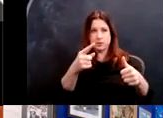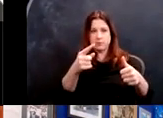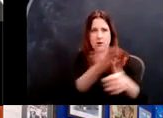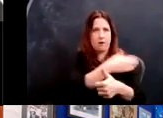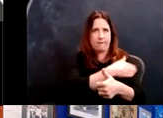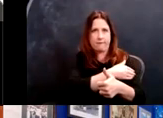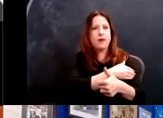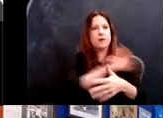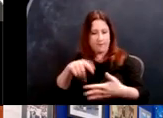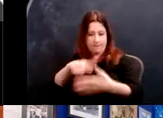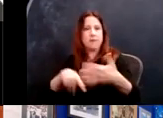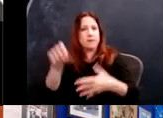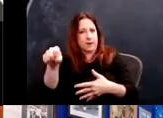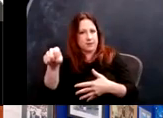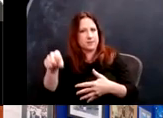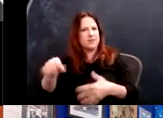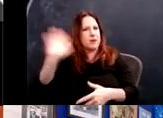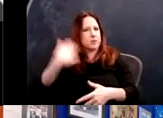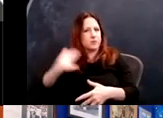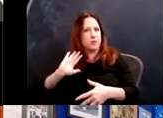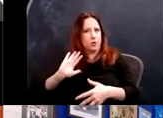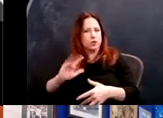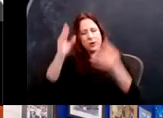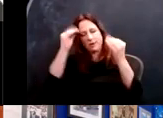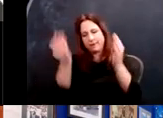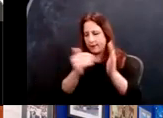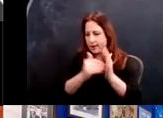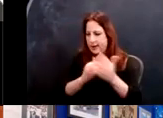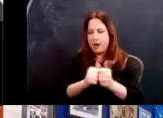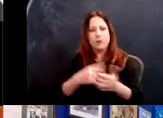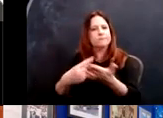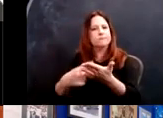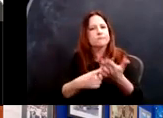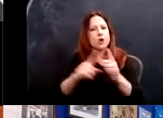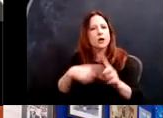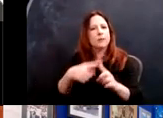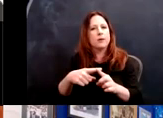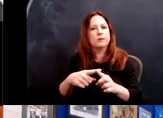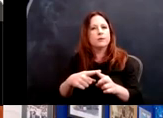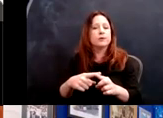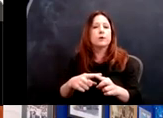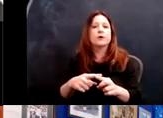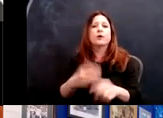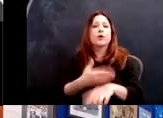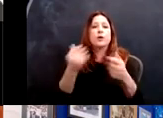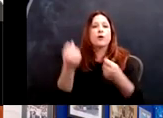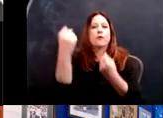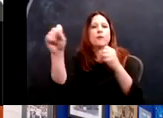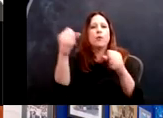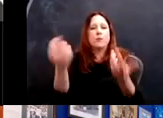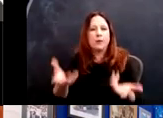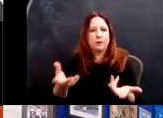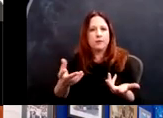to me as I was thinking about how we talk about the recovery movement, it's always